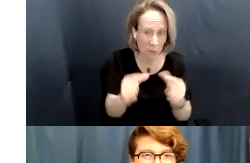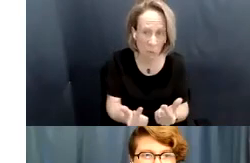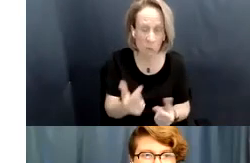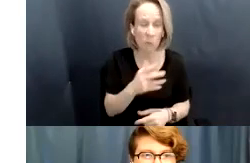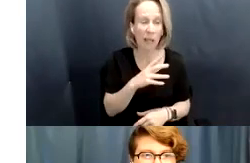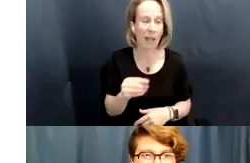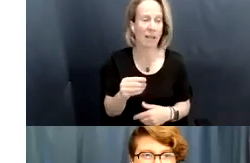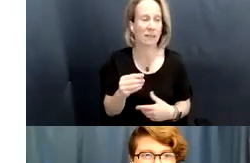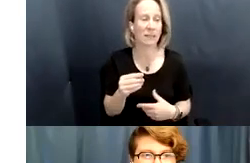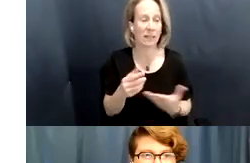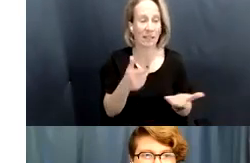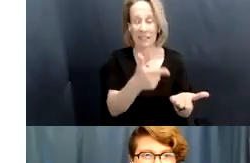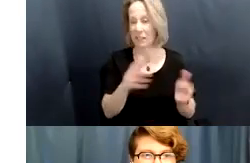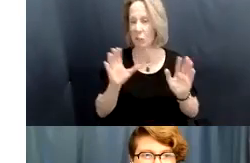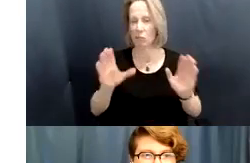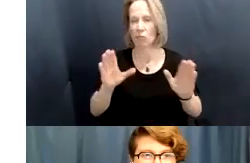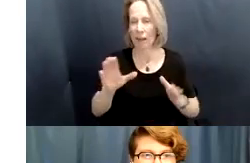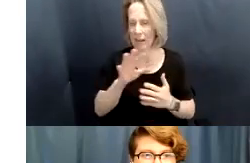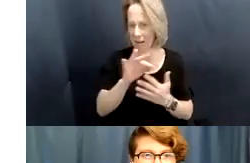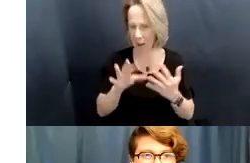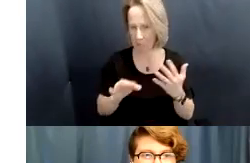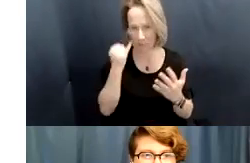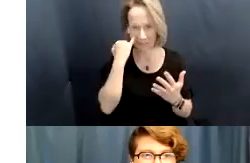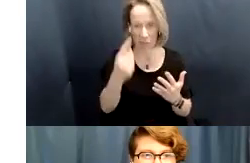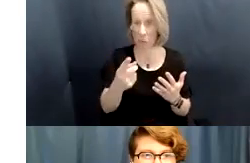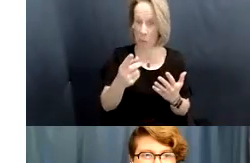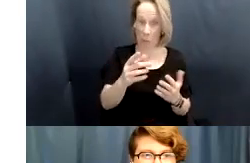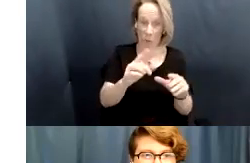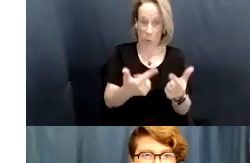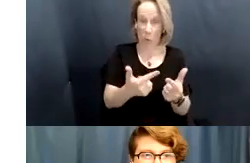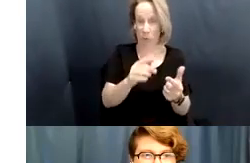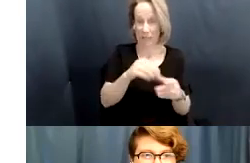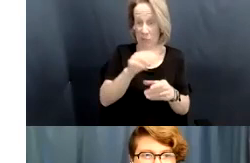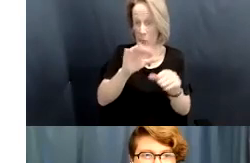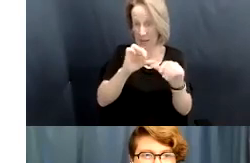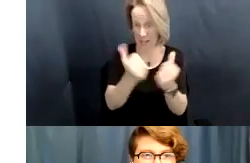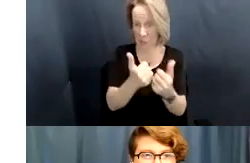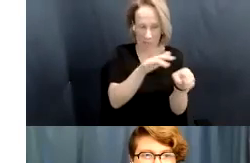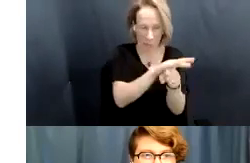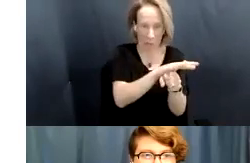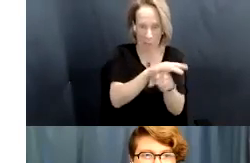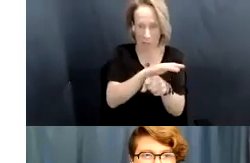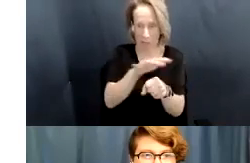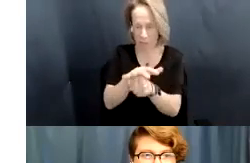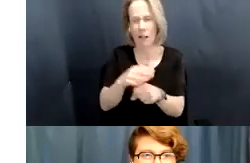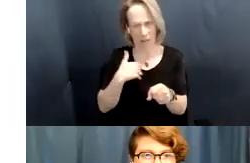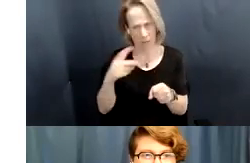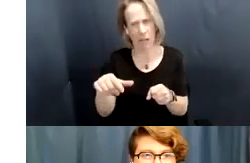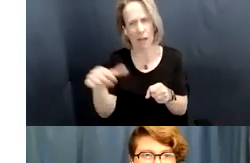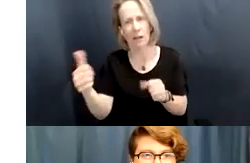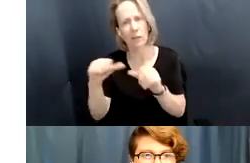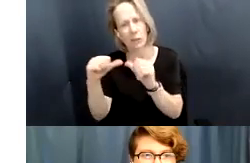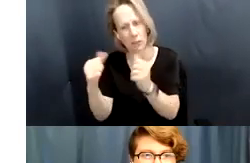option if your agency doesn't have the capacity to let them know. There are already agencies offering groups, and here are